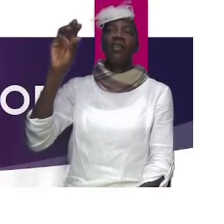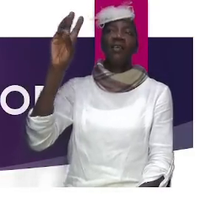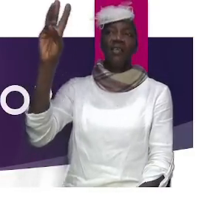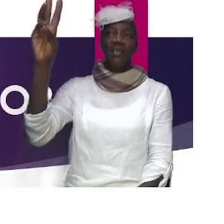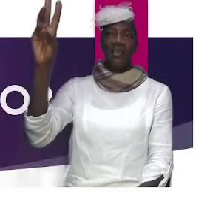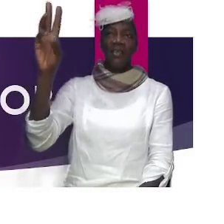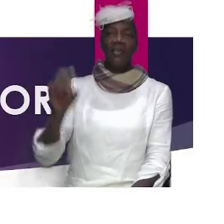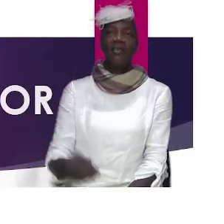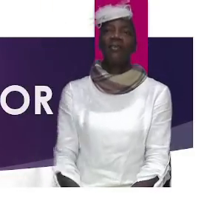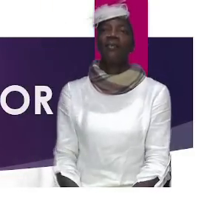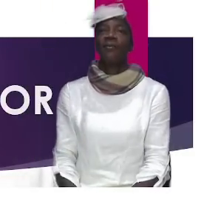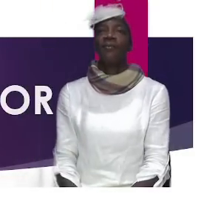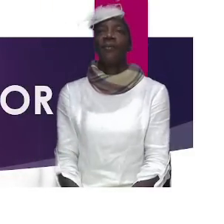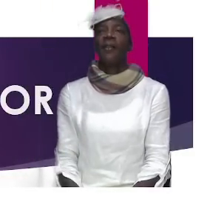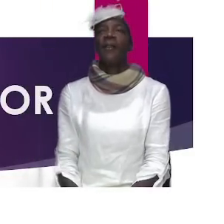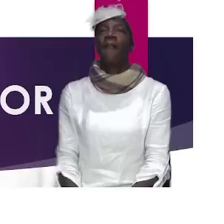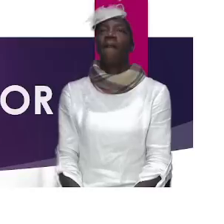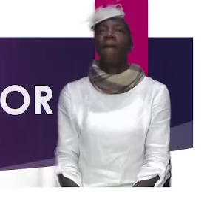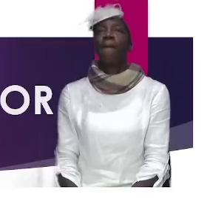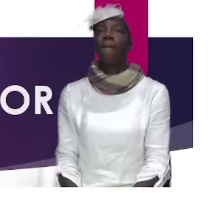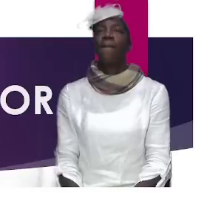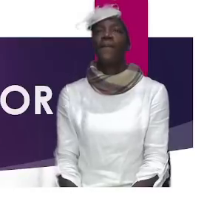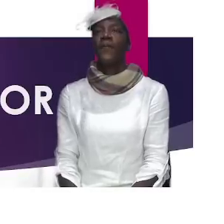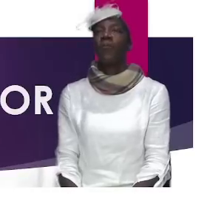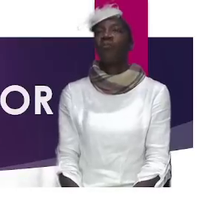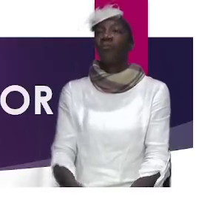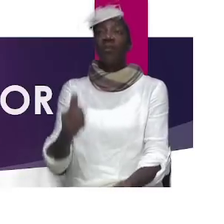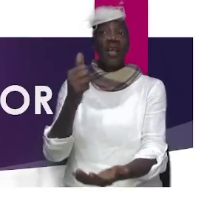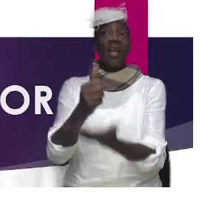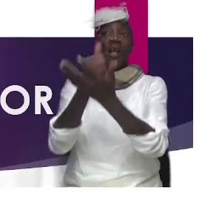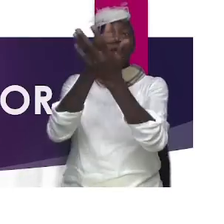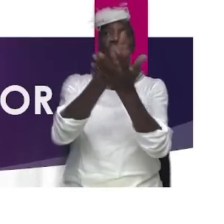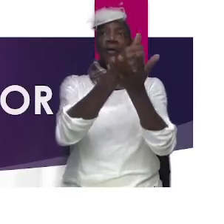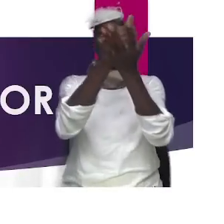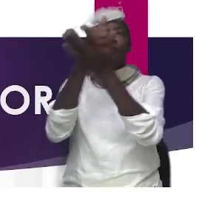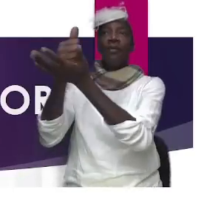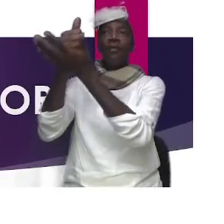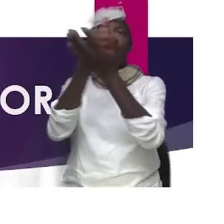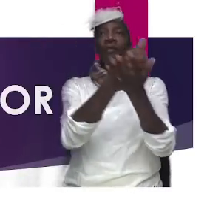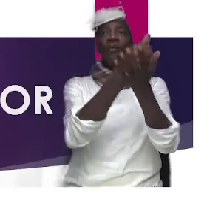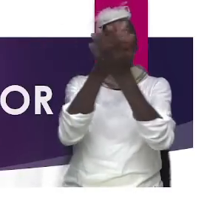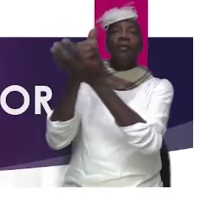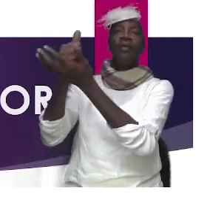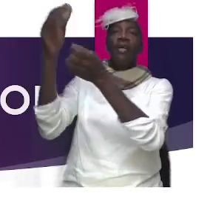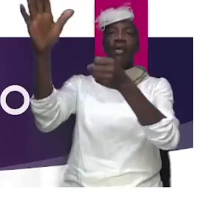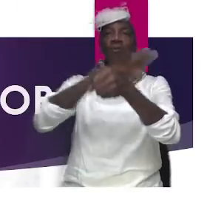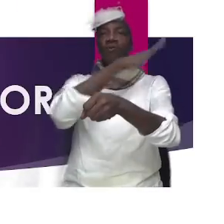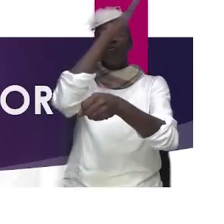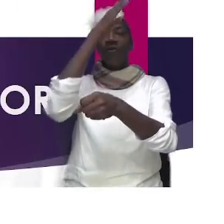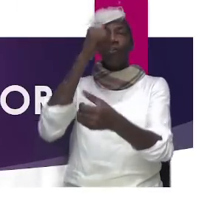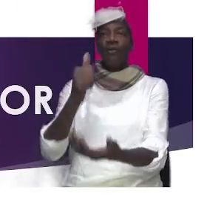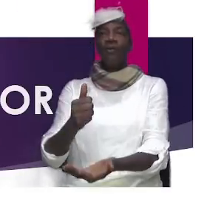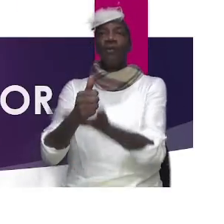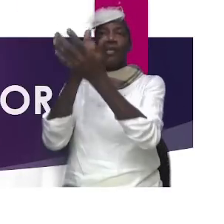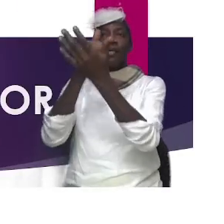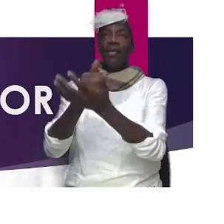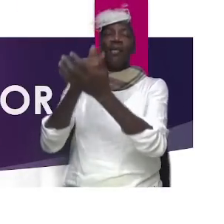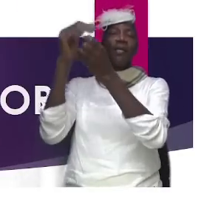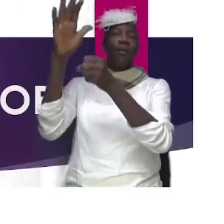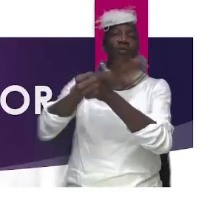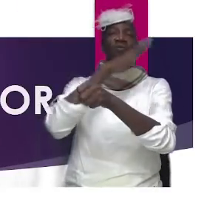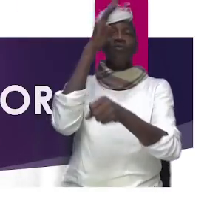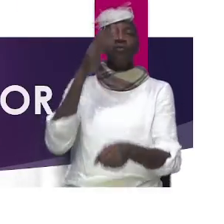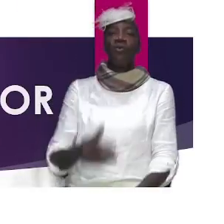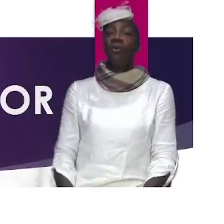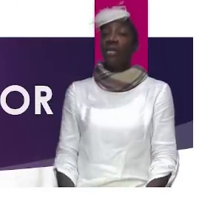this particular area, hospitality. And what we are going through are the simple things that